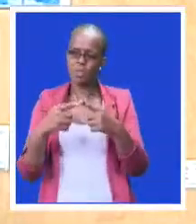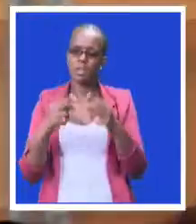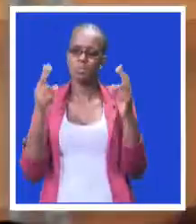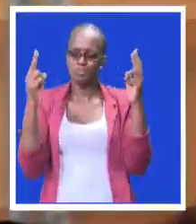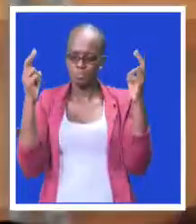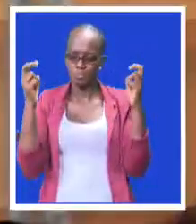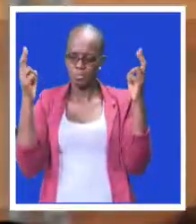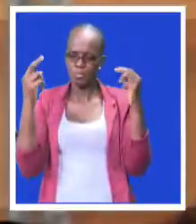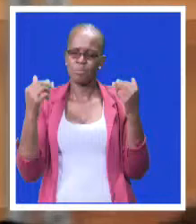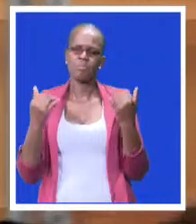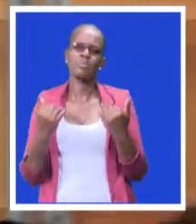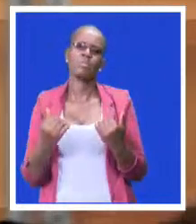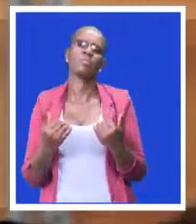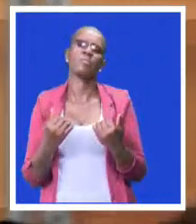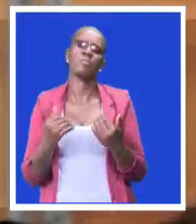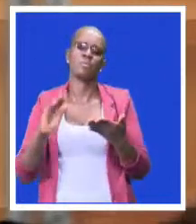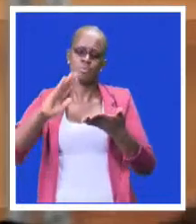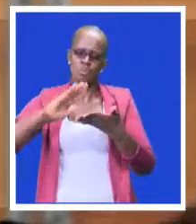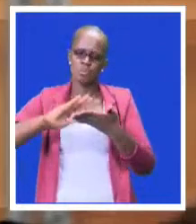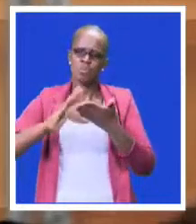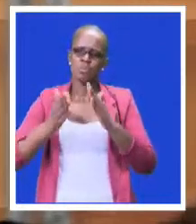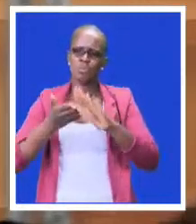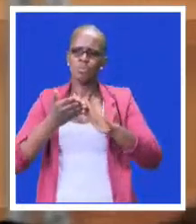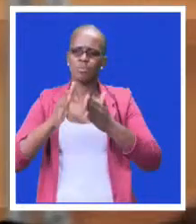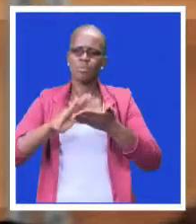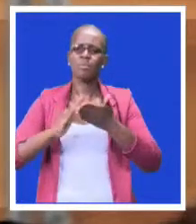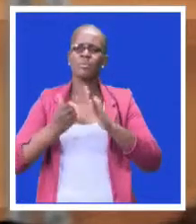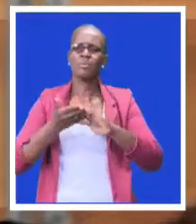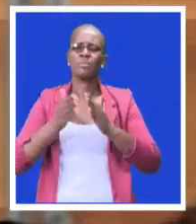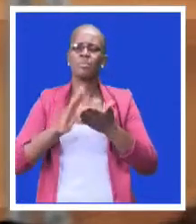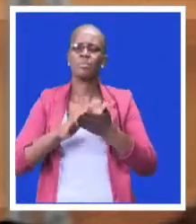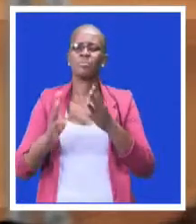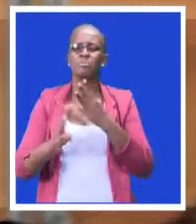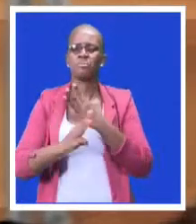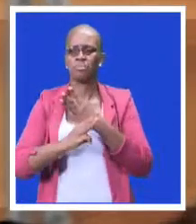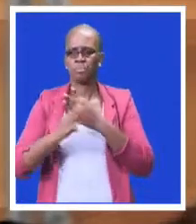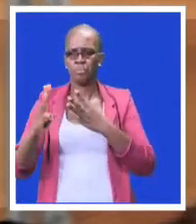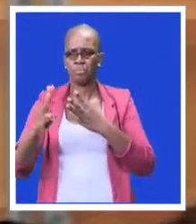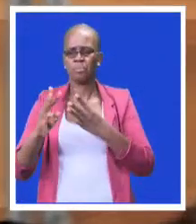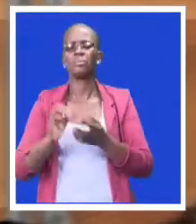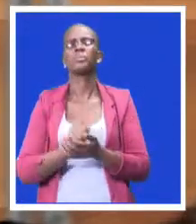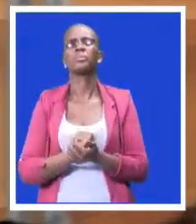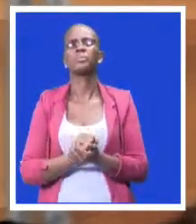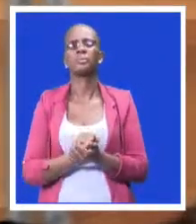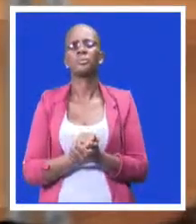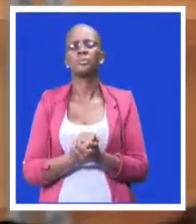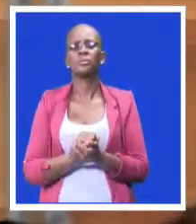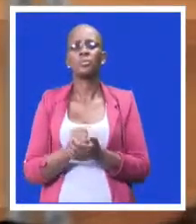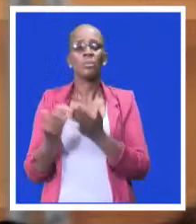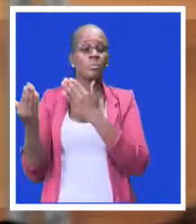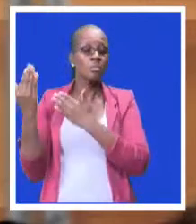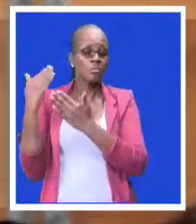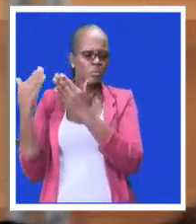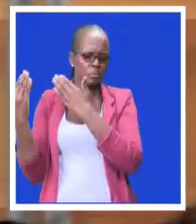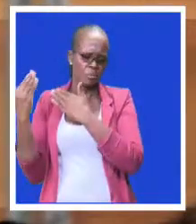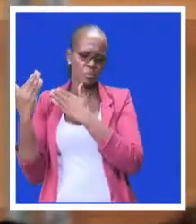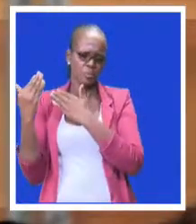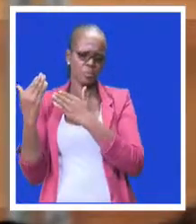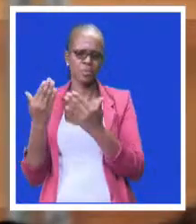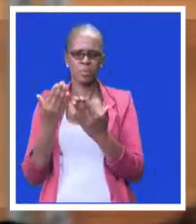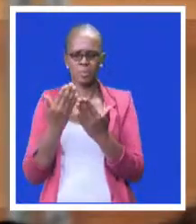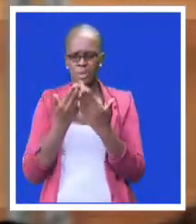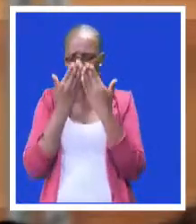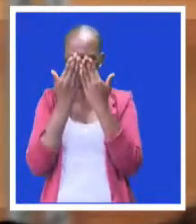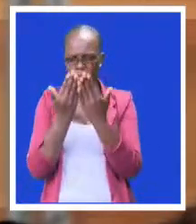which is the shape of the week. Last time when we were here, we learned about two shapes, which is